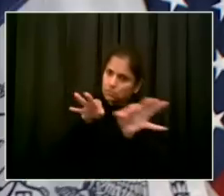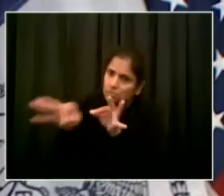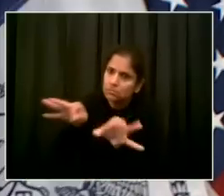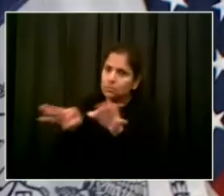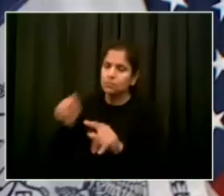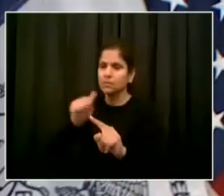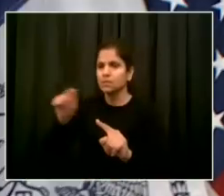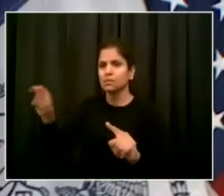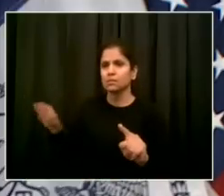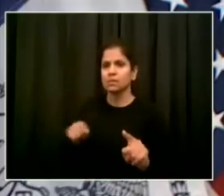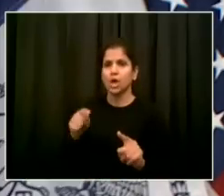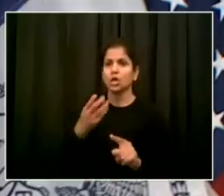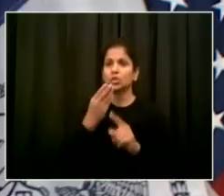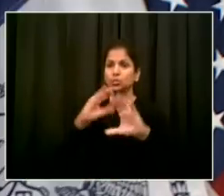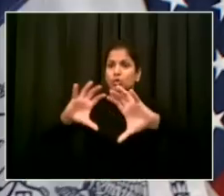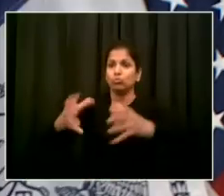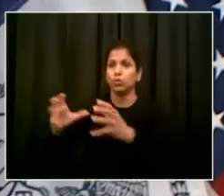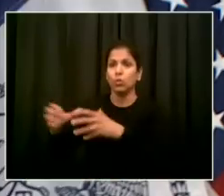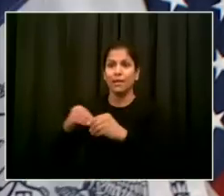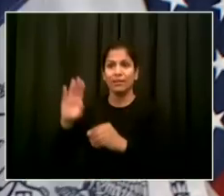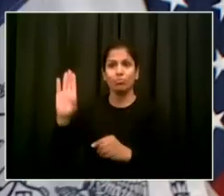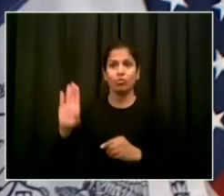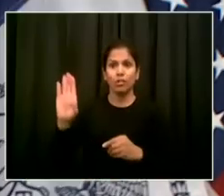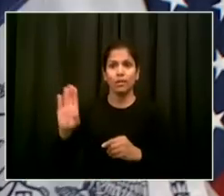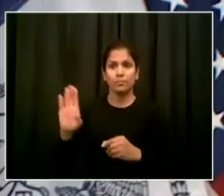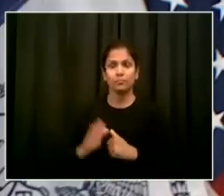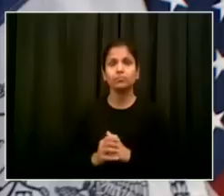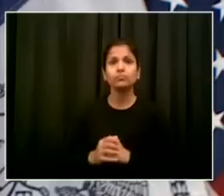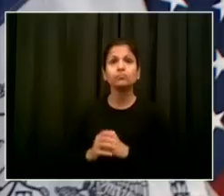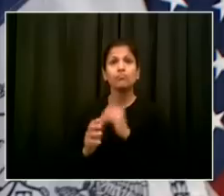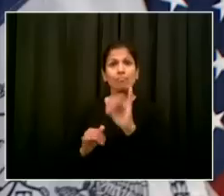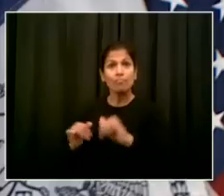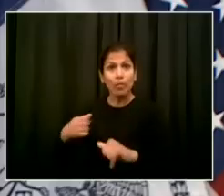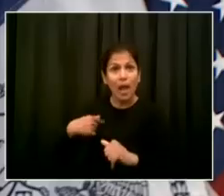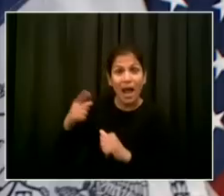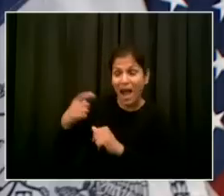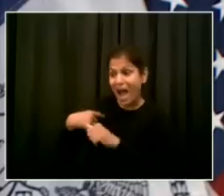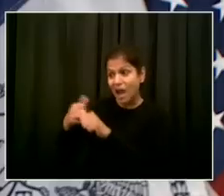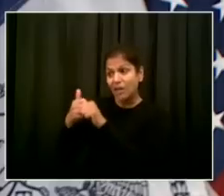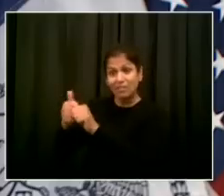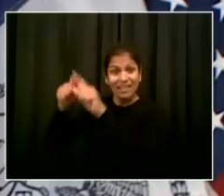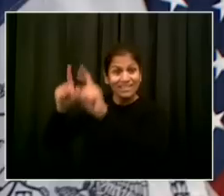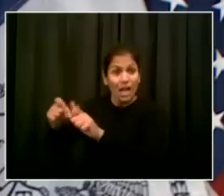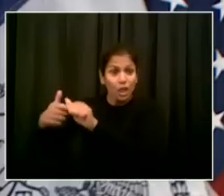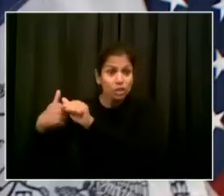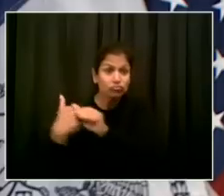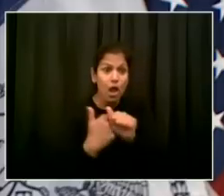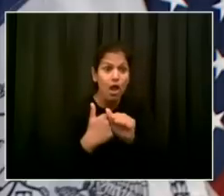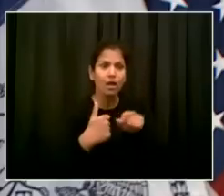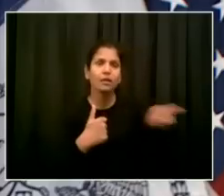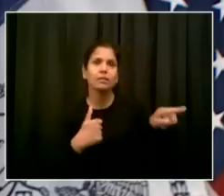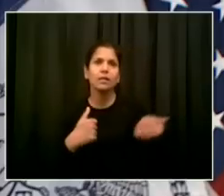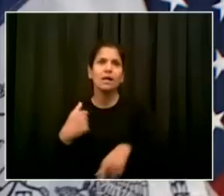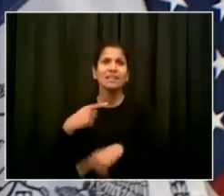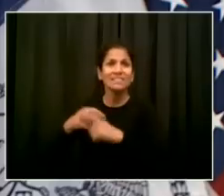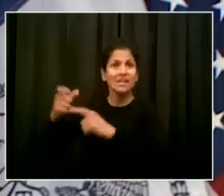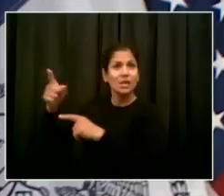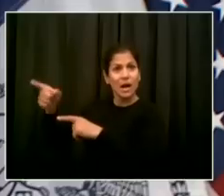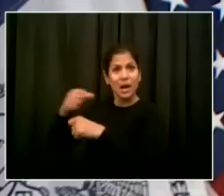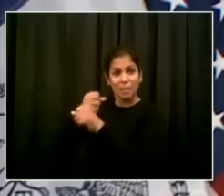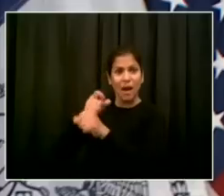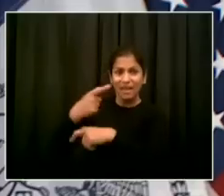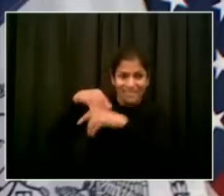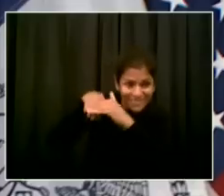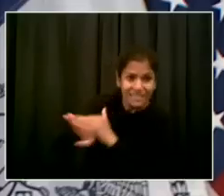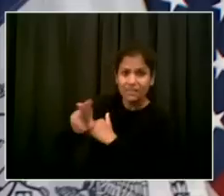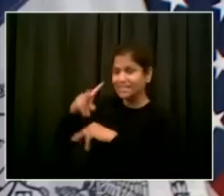there on the ground in multiple languages, spreading the word directly. And we constantly try and answer people's questions.